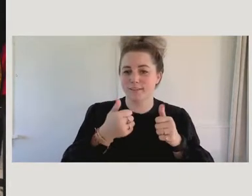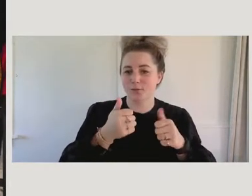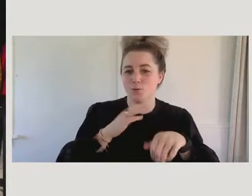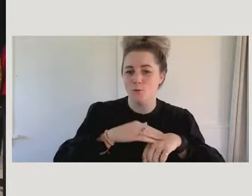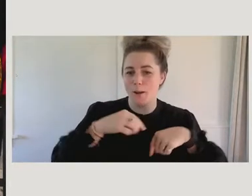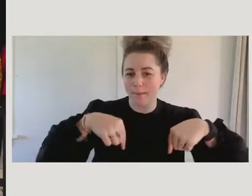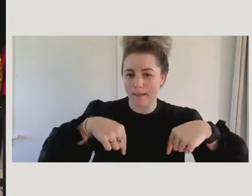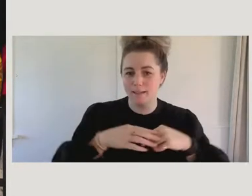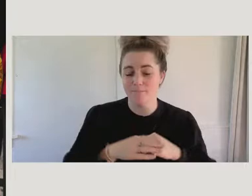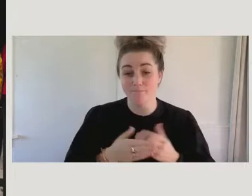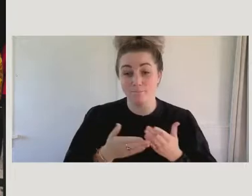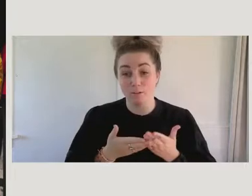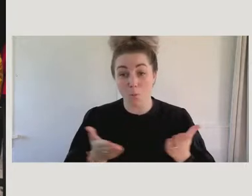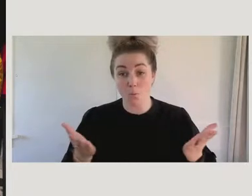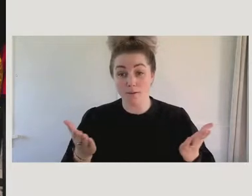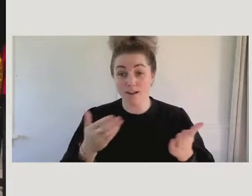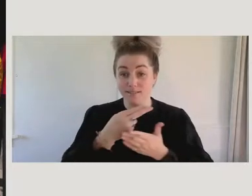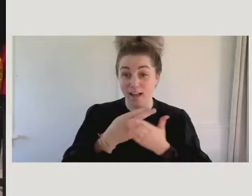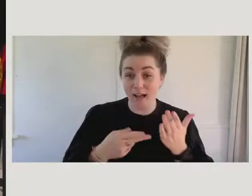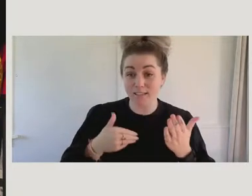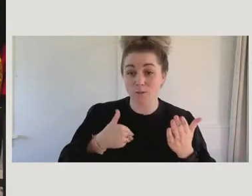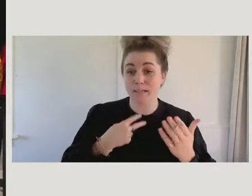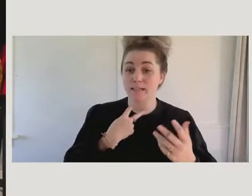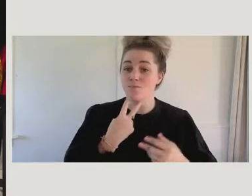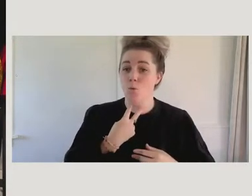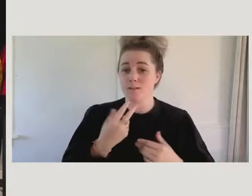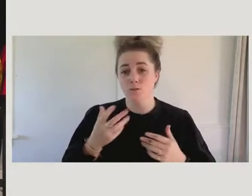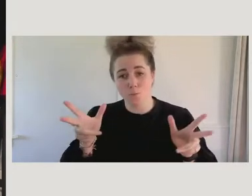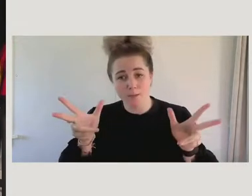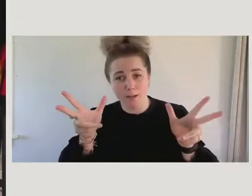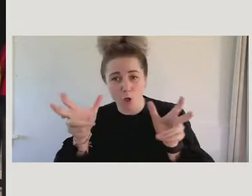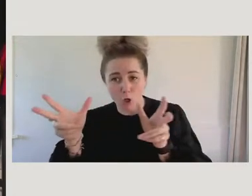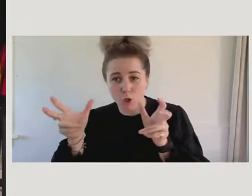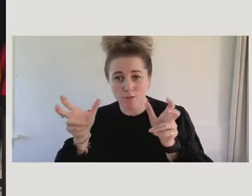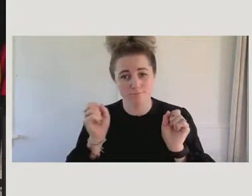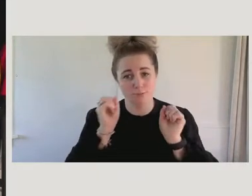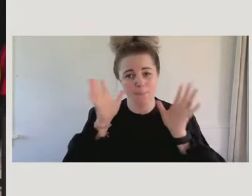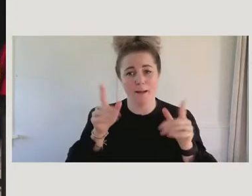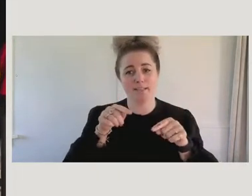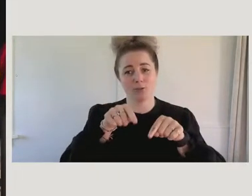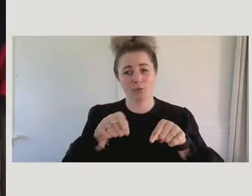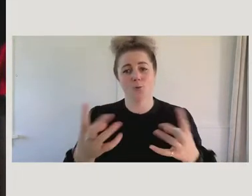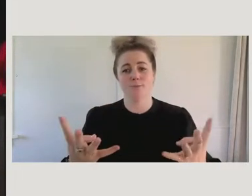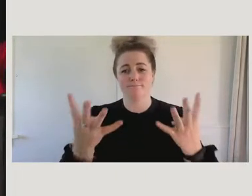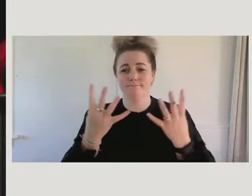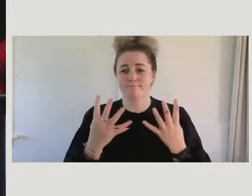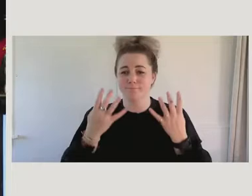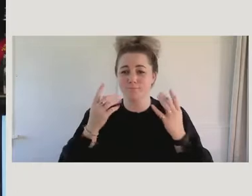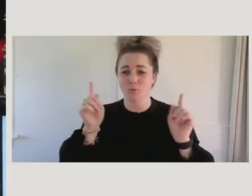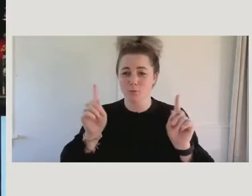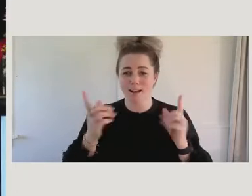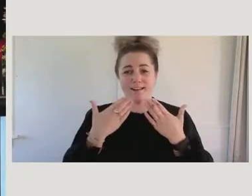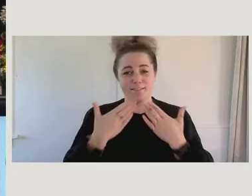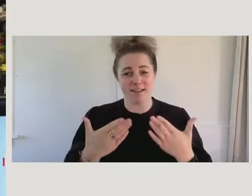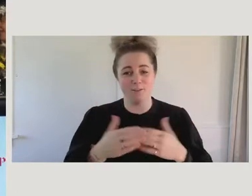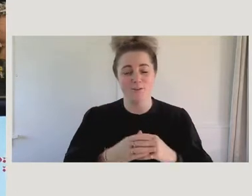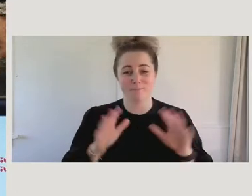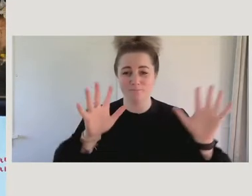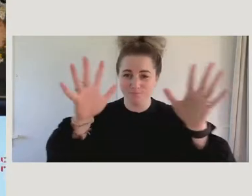you know this is what all of our artists we need our voices to be heard so it's amazing that you're all here thank you